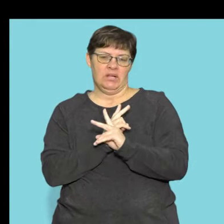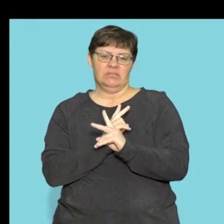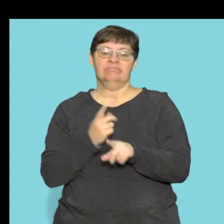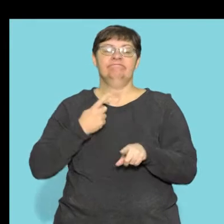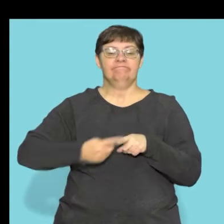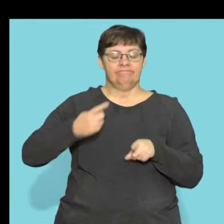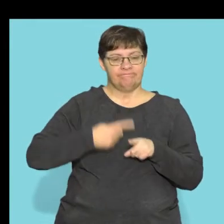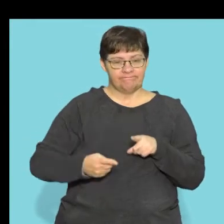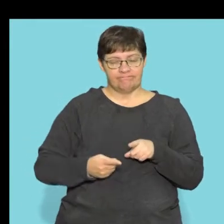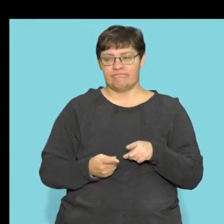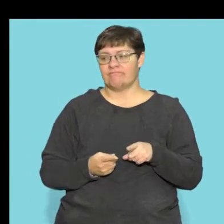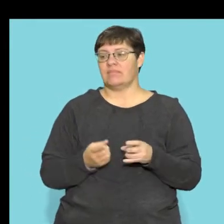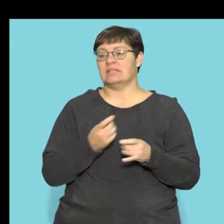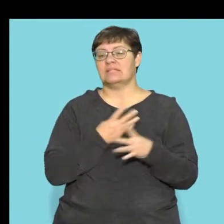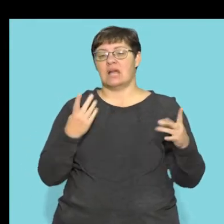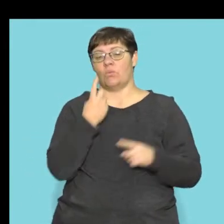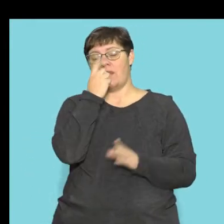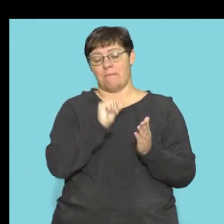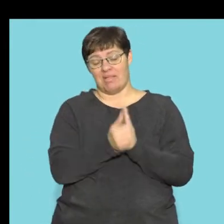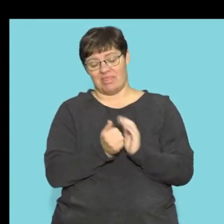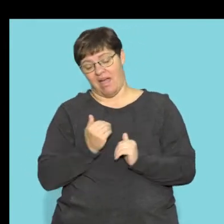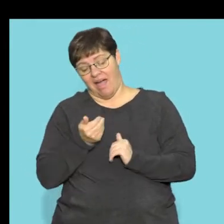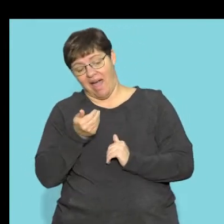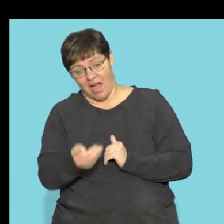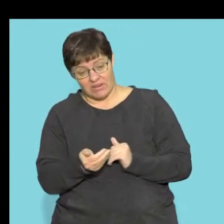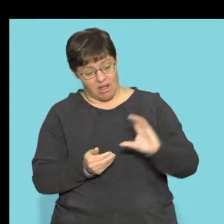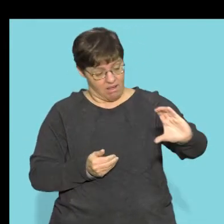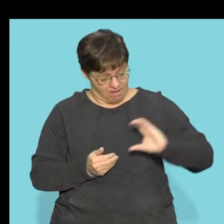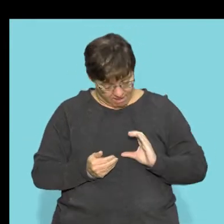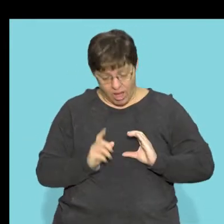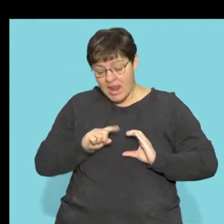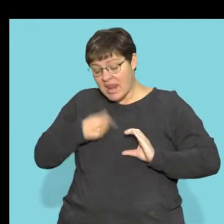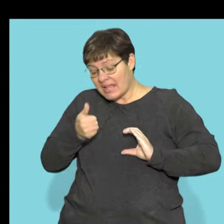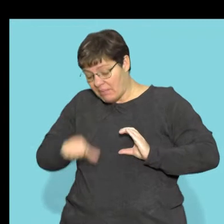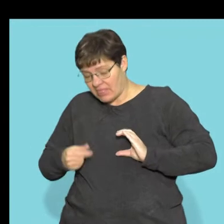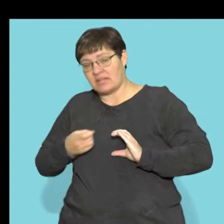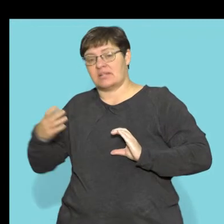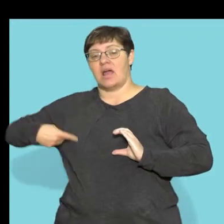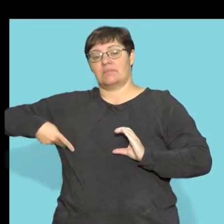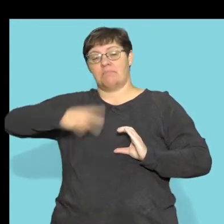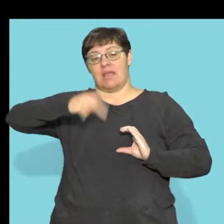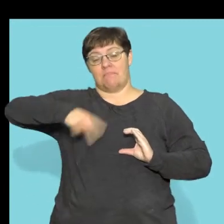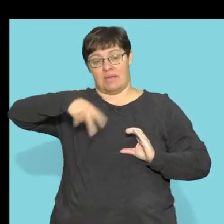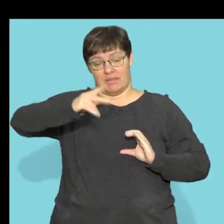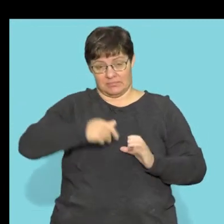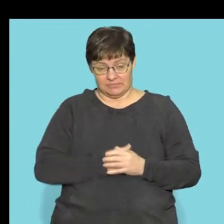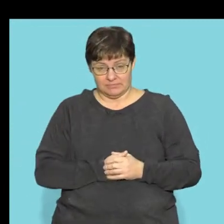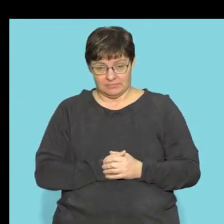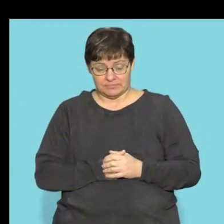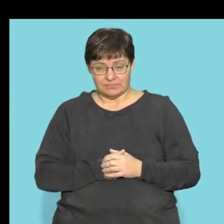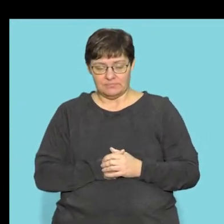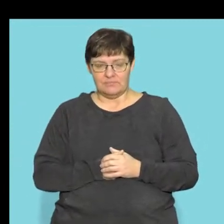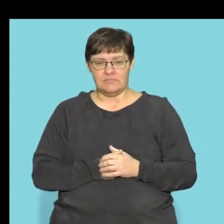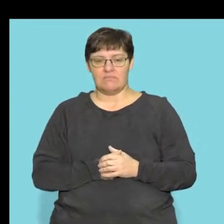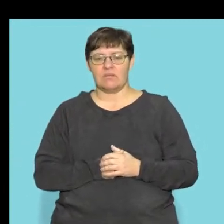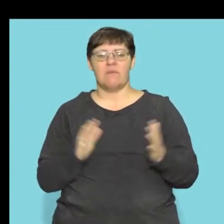The repayment starts 1 month after the loan was drawn. Now, just some quick